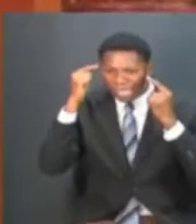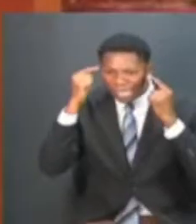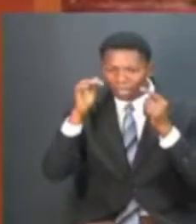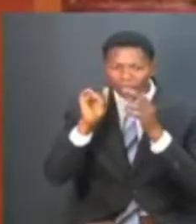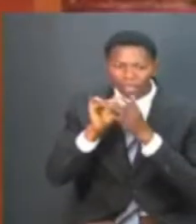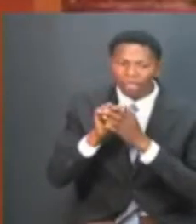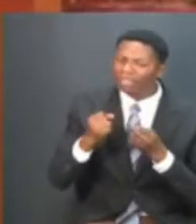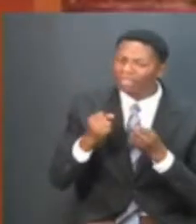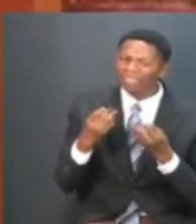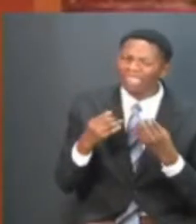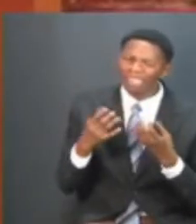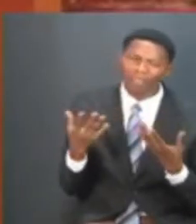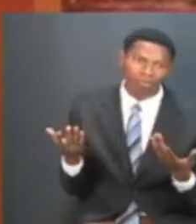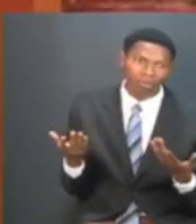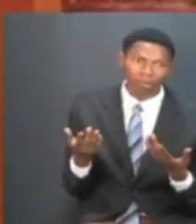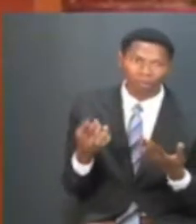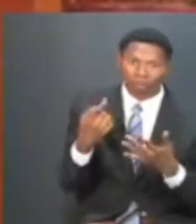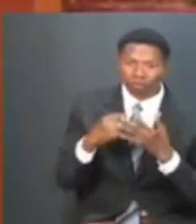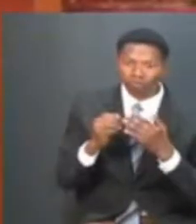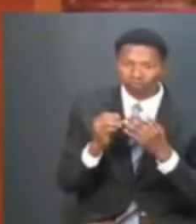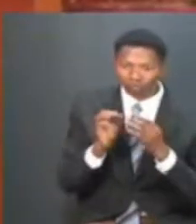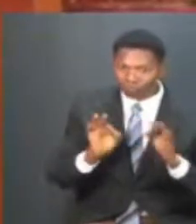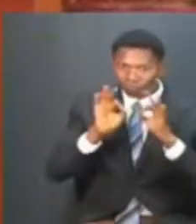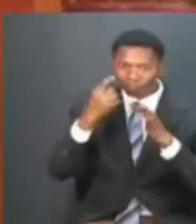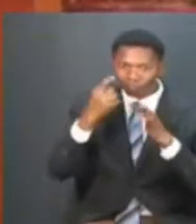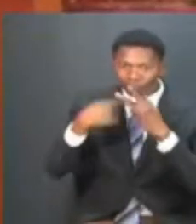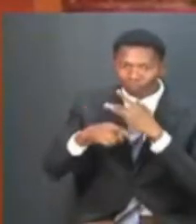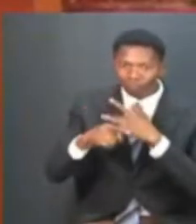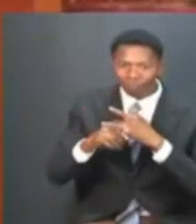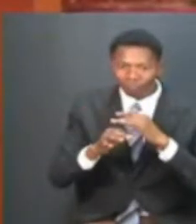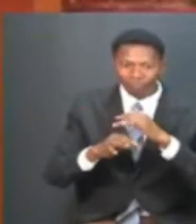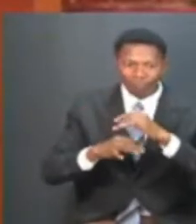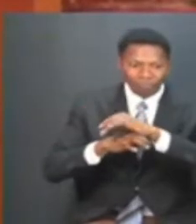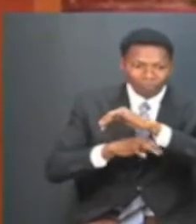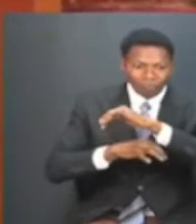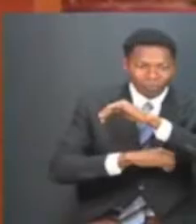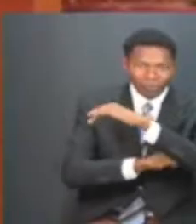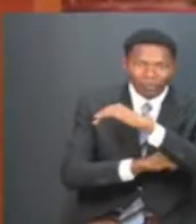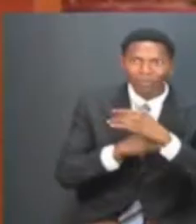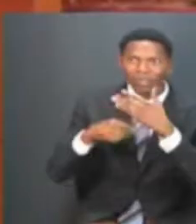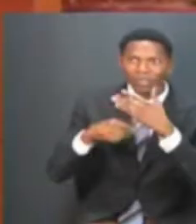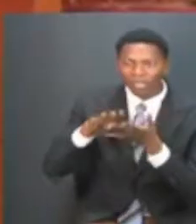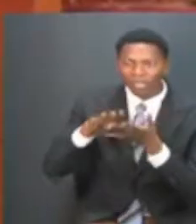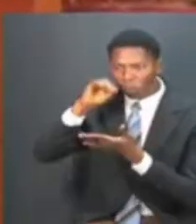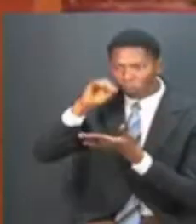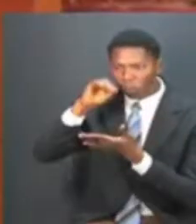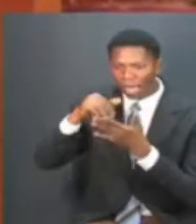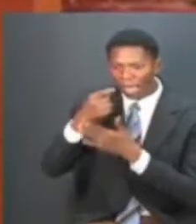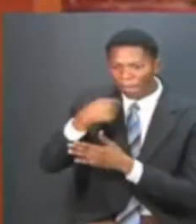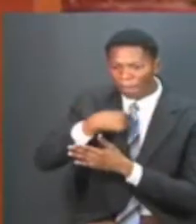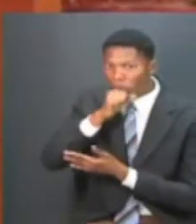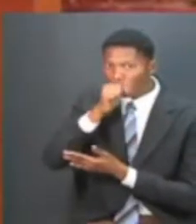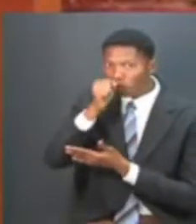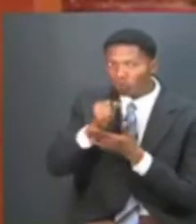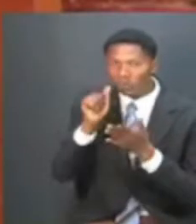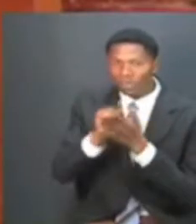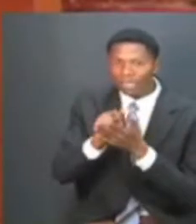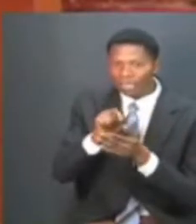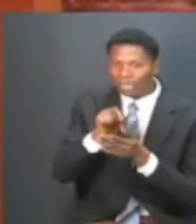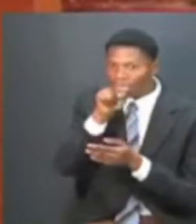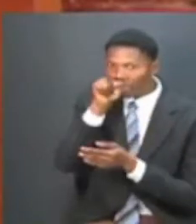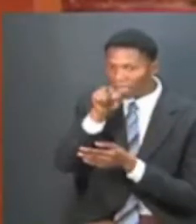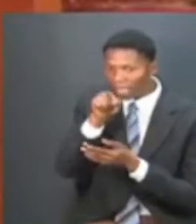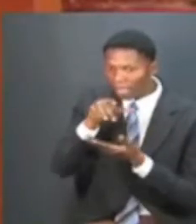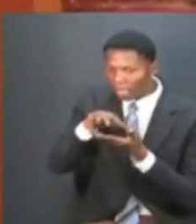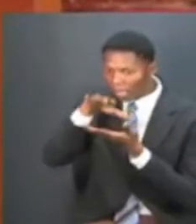What is important at the basic level is foundational learning. How do we make sure that the learner at the